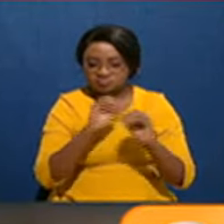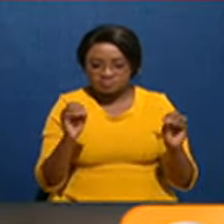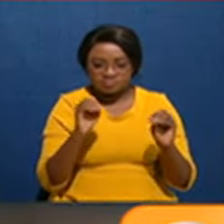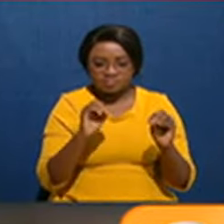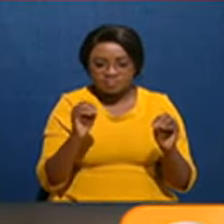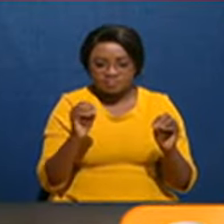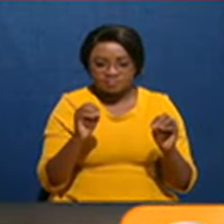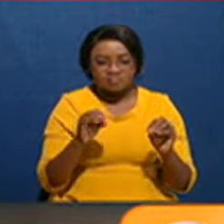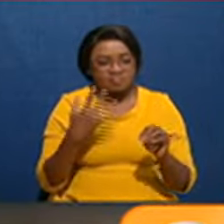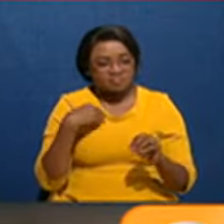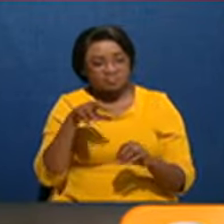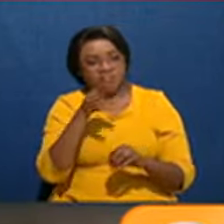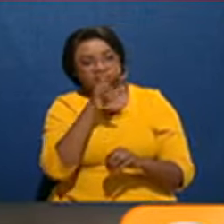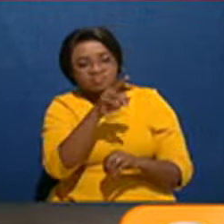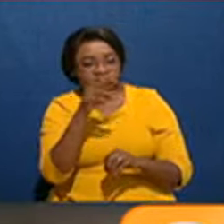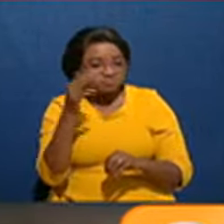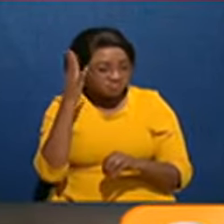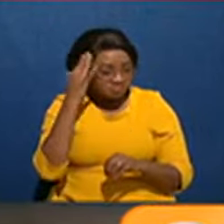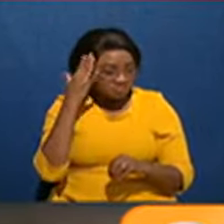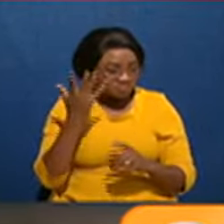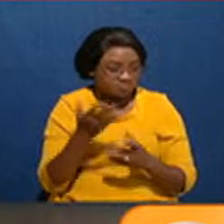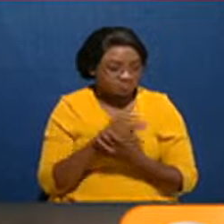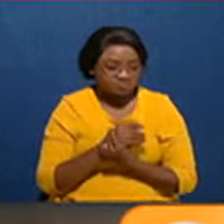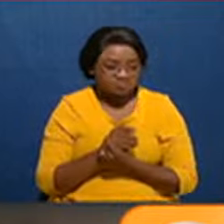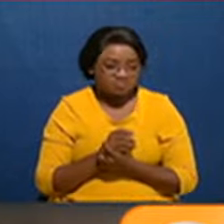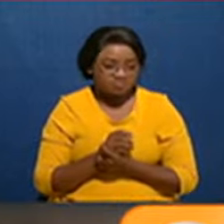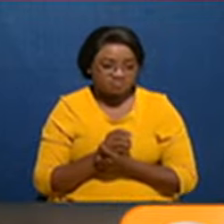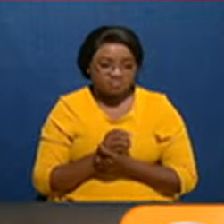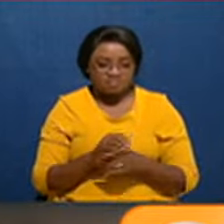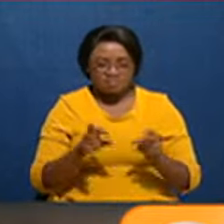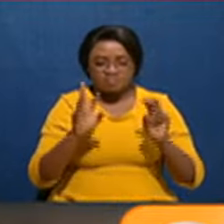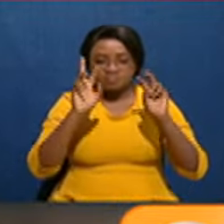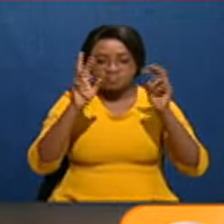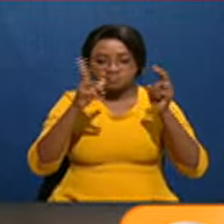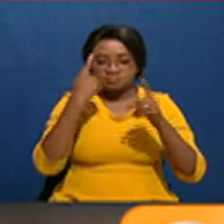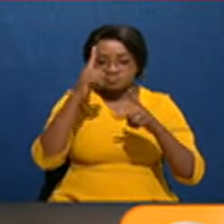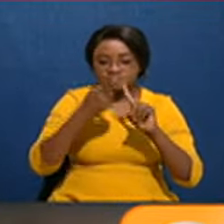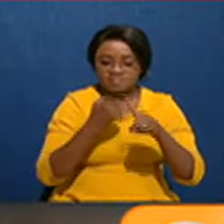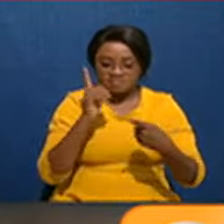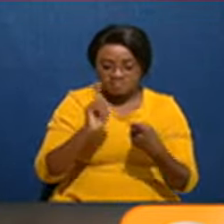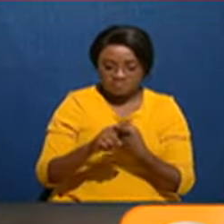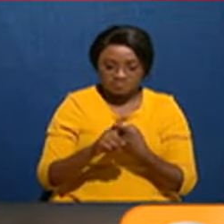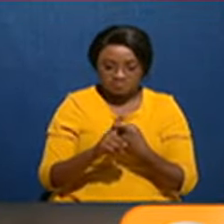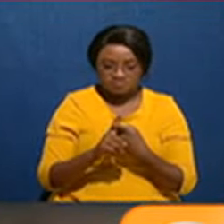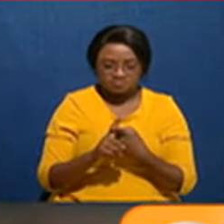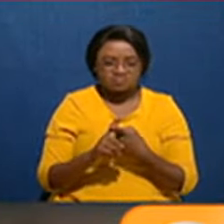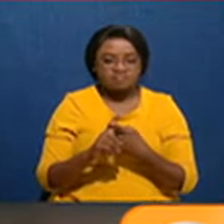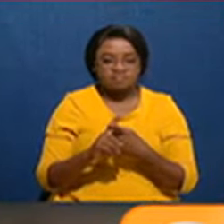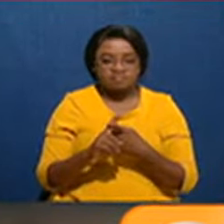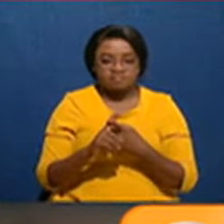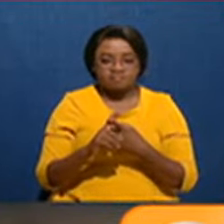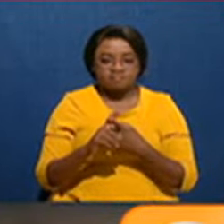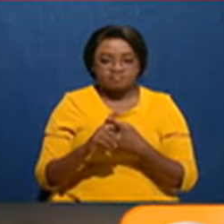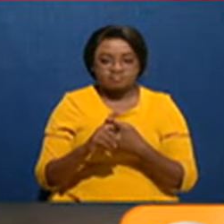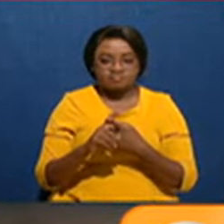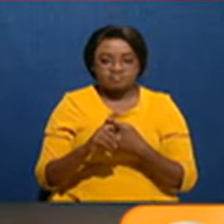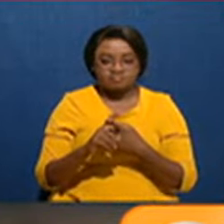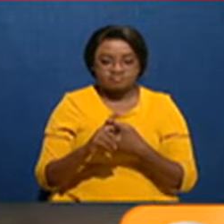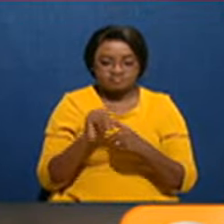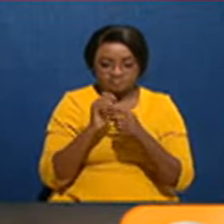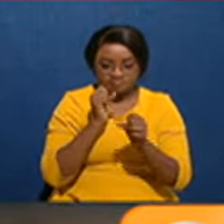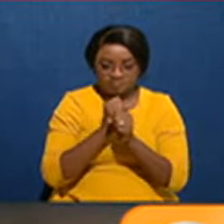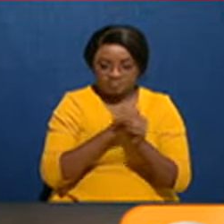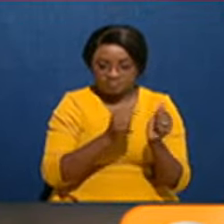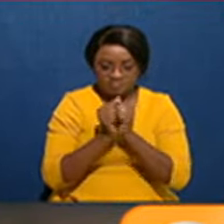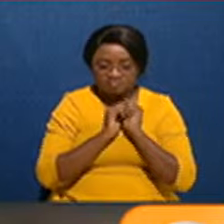that tells you something. The issue of standards, the issue of employing the right contractors to do